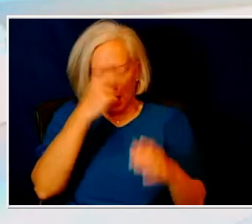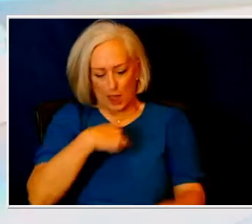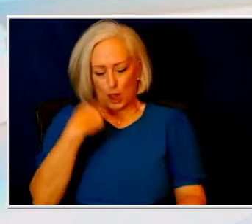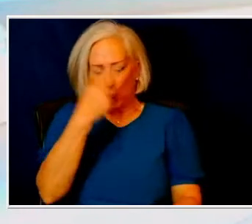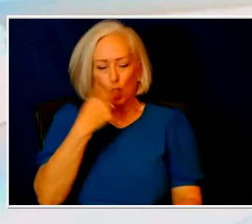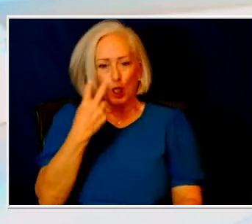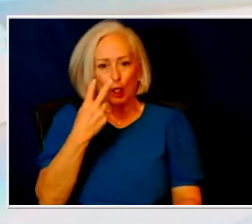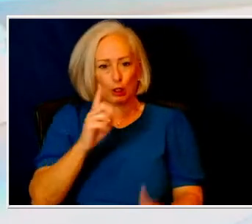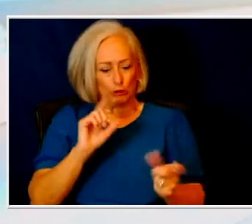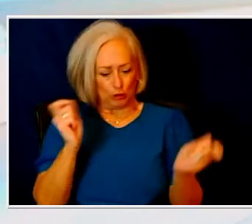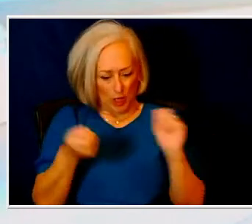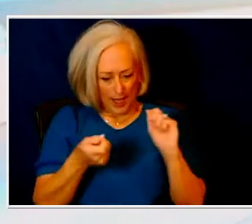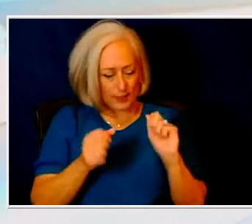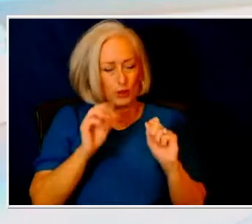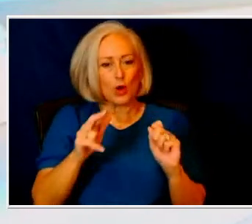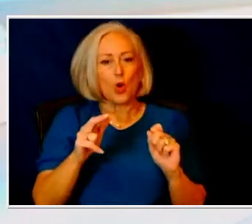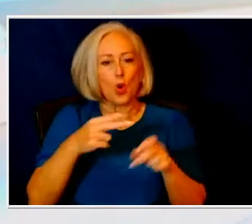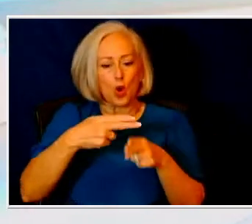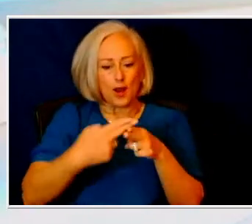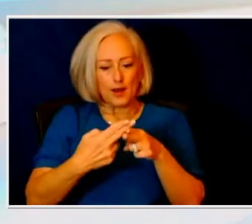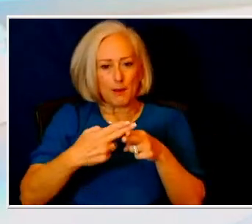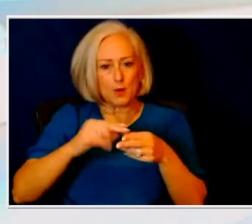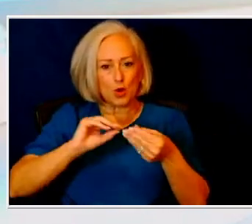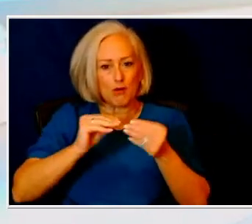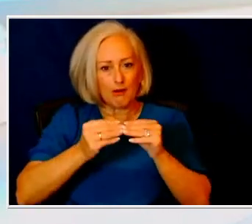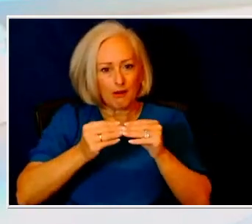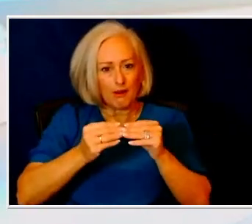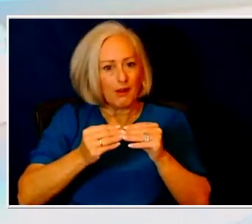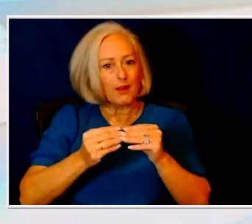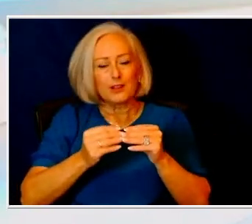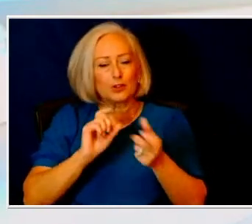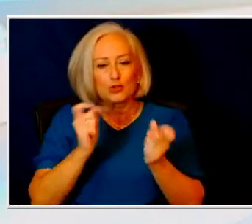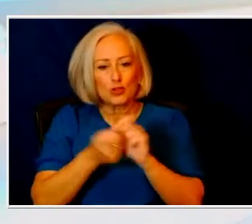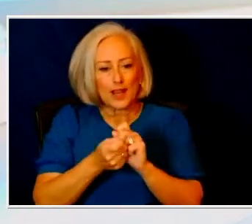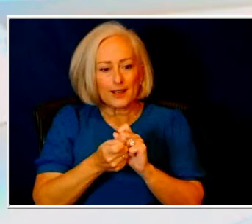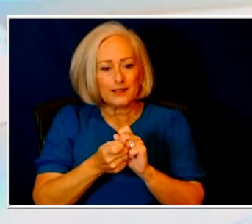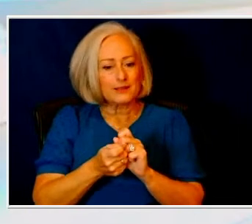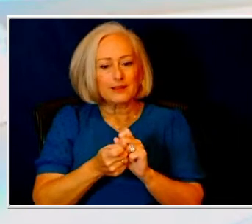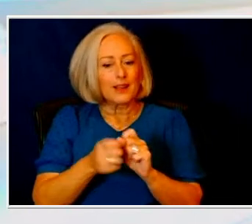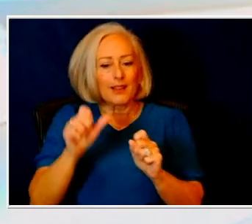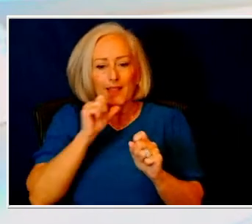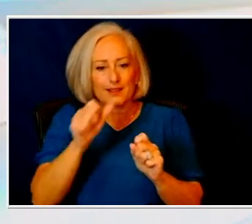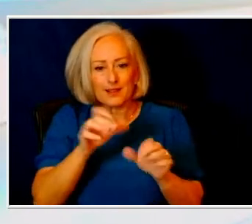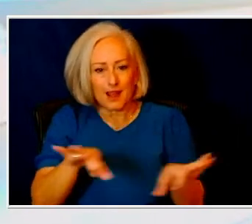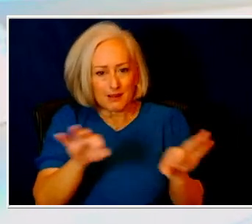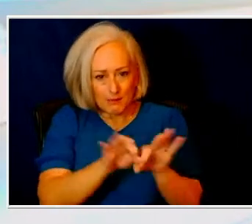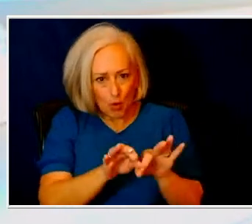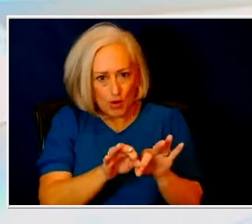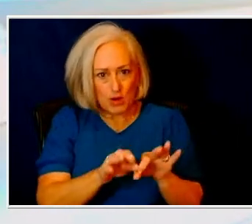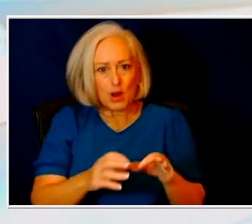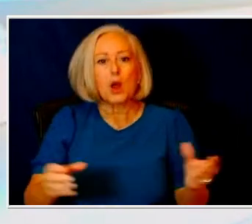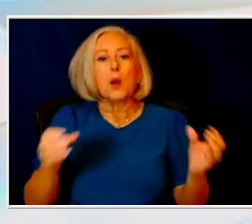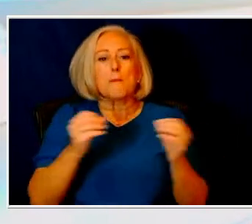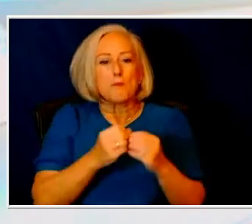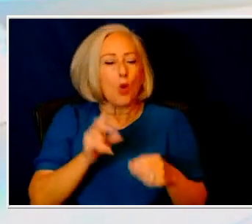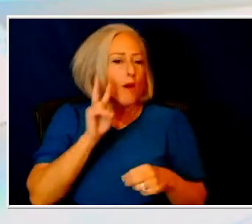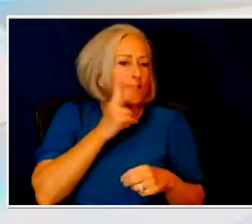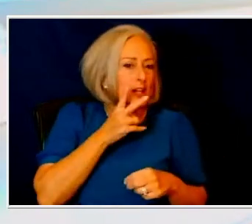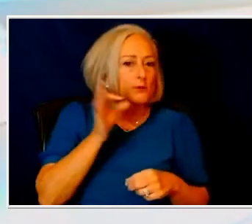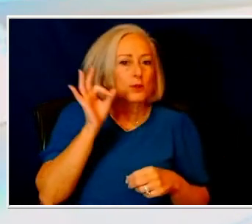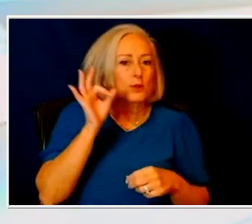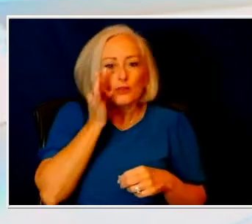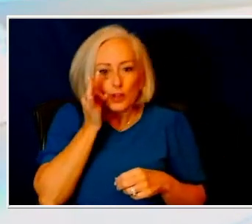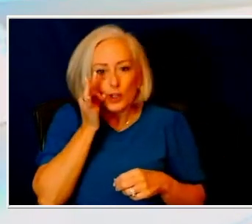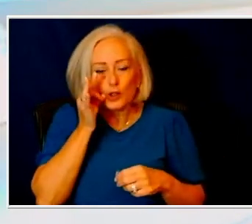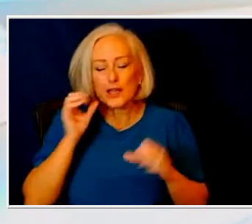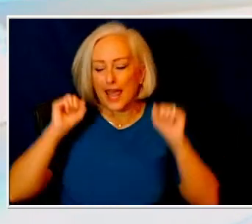really strongly emphasize that a healthier diet with fruits and vegetables and more activity will do all kinds of things to make your body